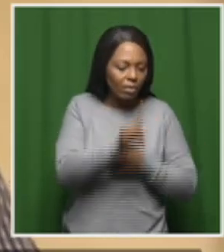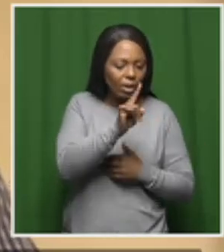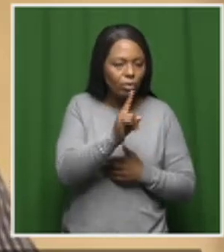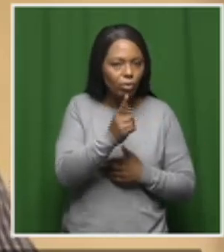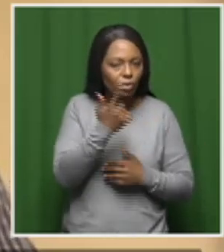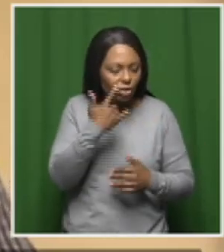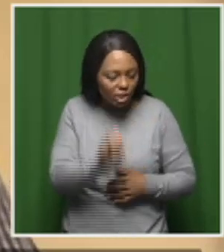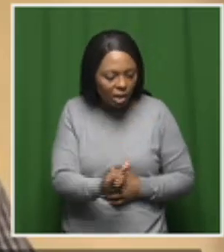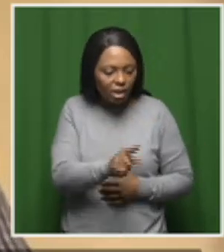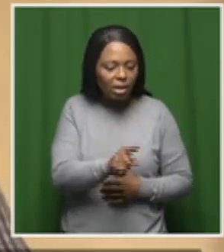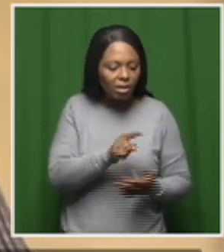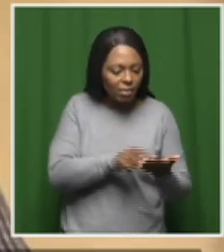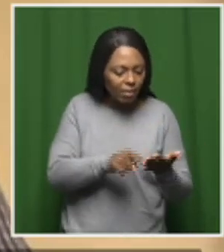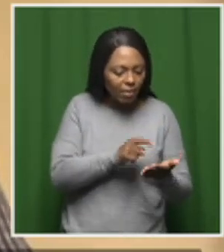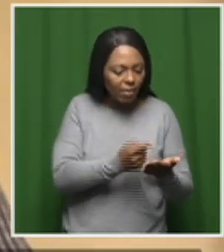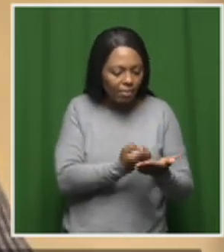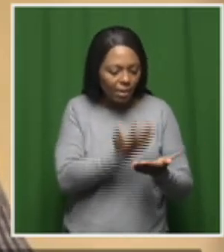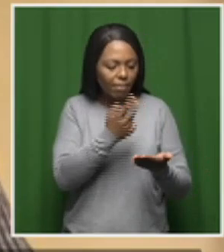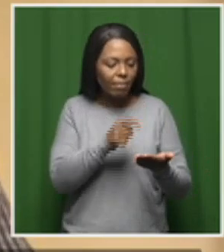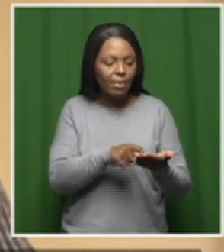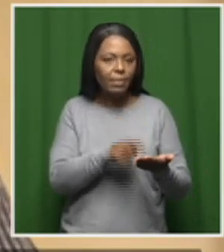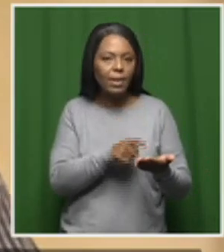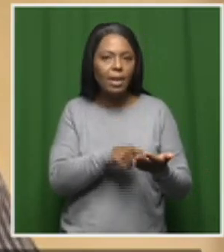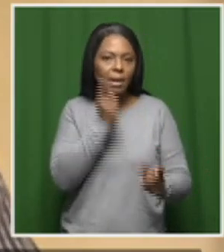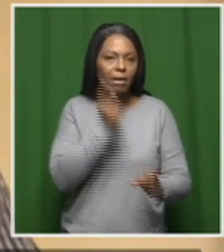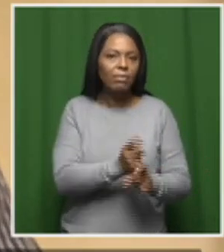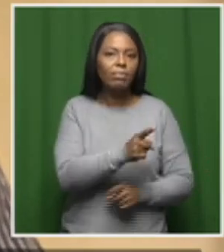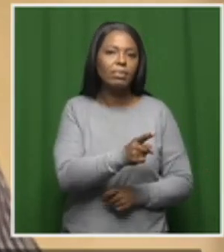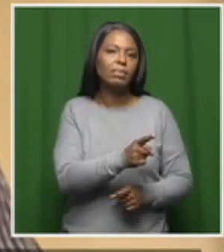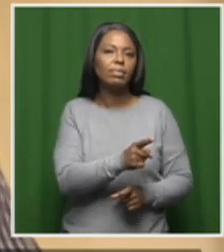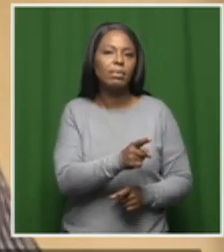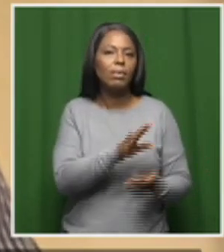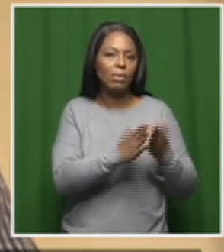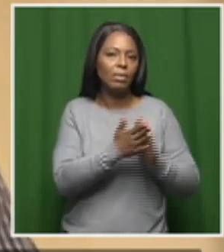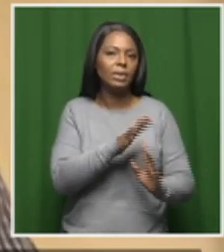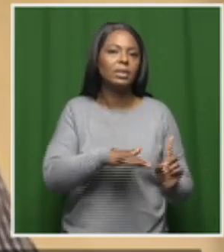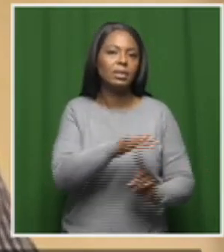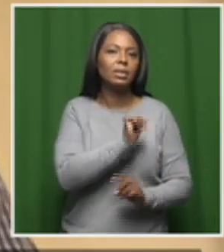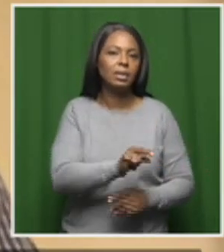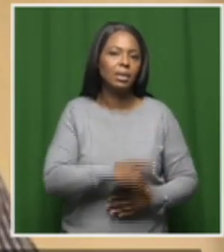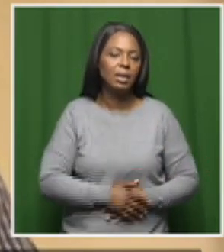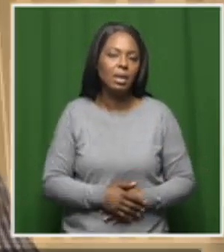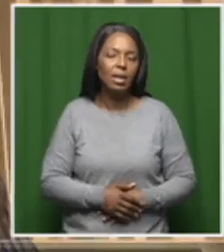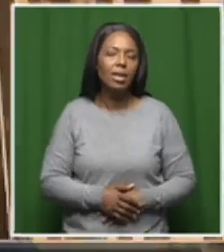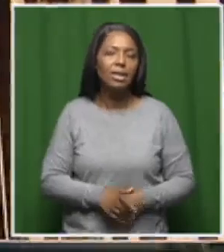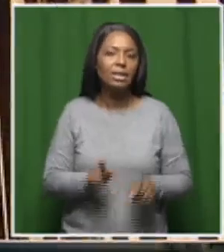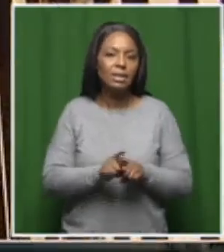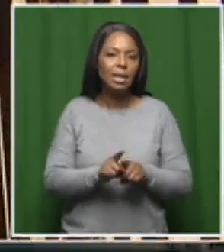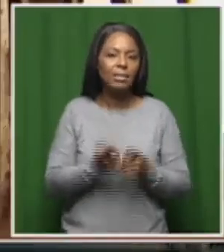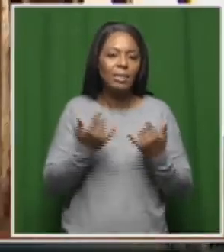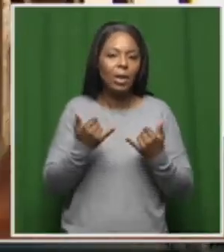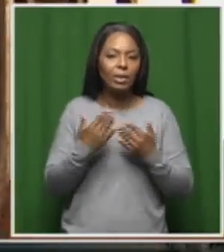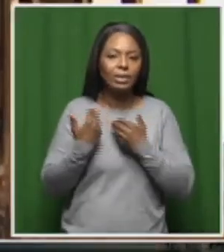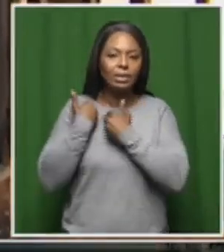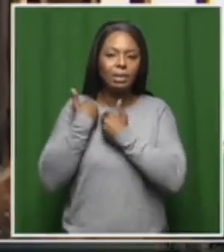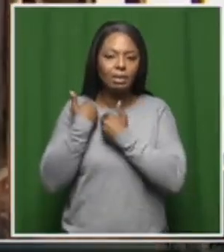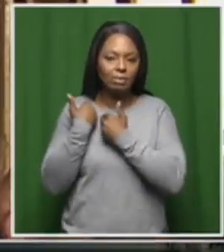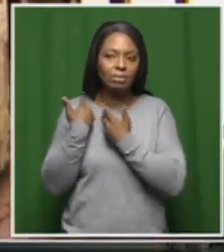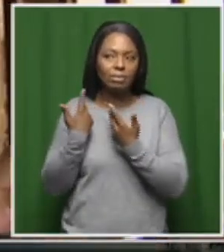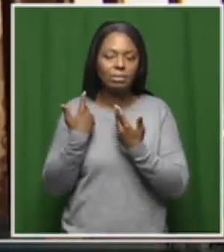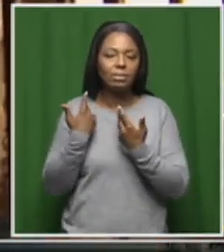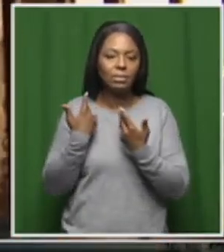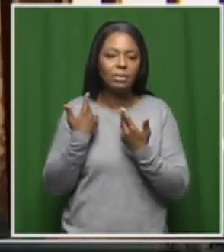one reason, that security in Johannesburg, it's critical that you don't allow anybody to come